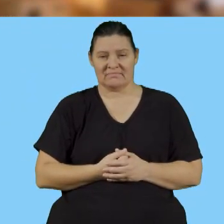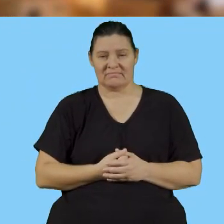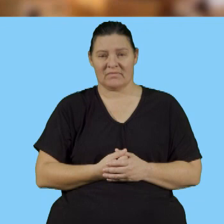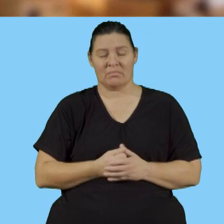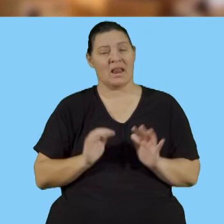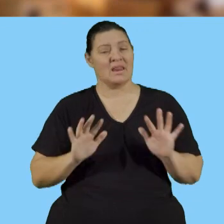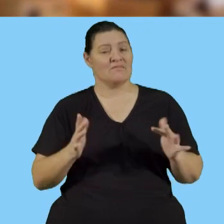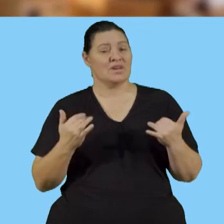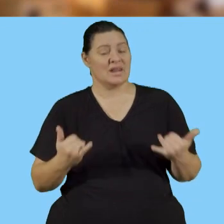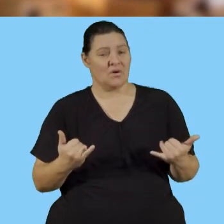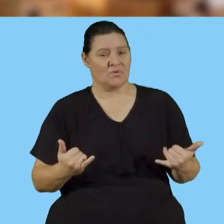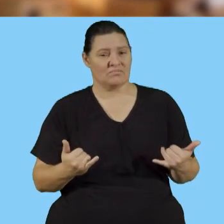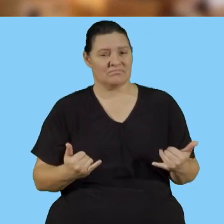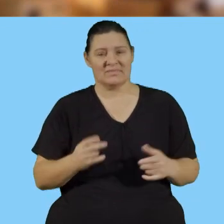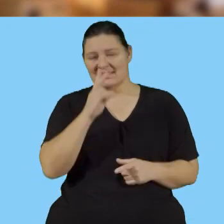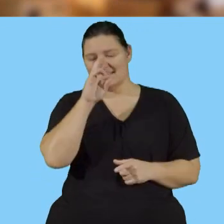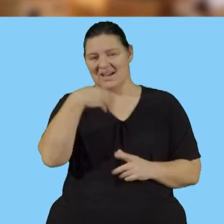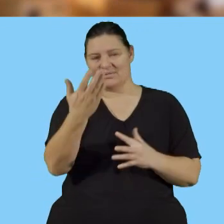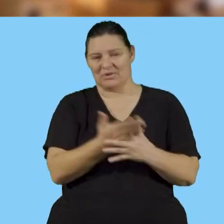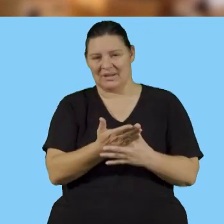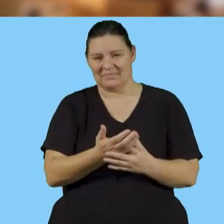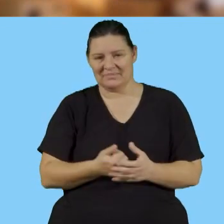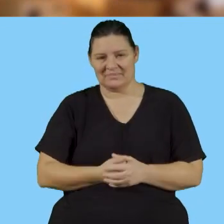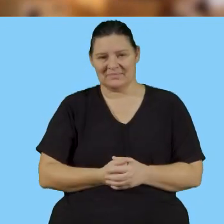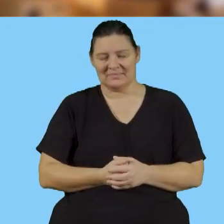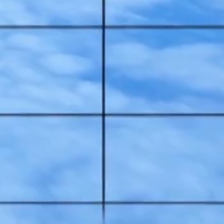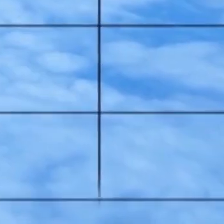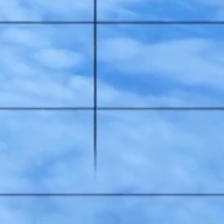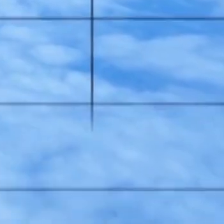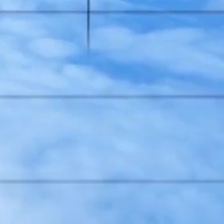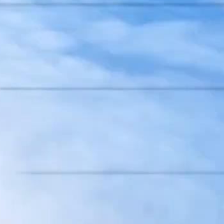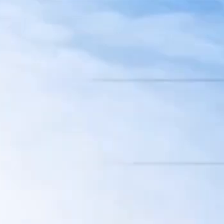So we are going to leave it here for now, and I'll see you after the break.